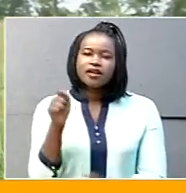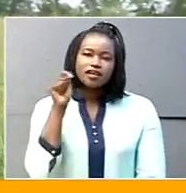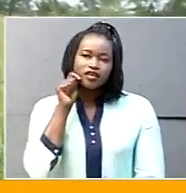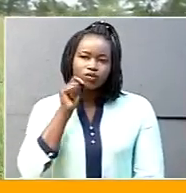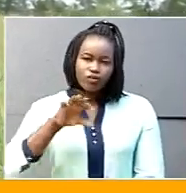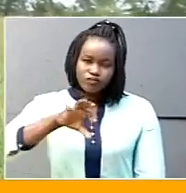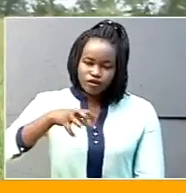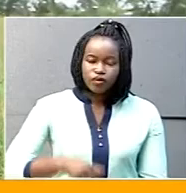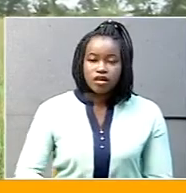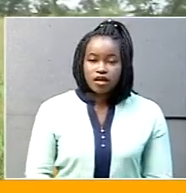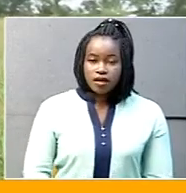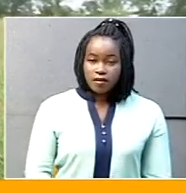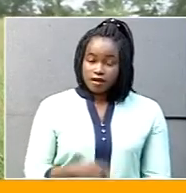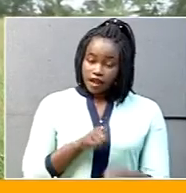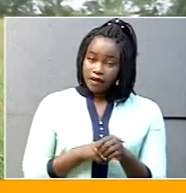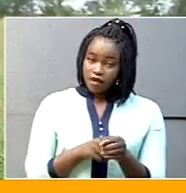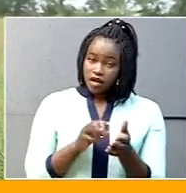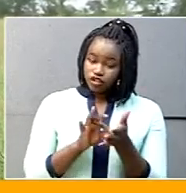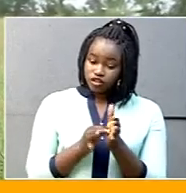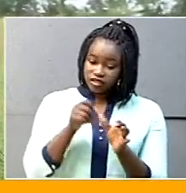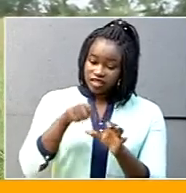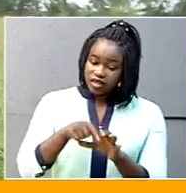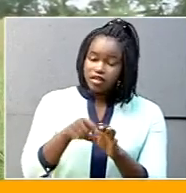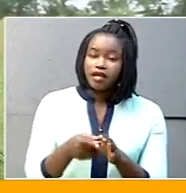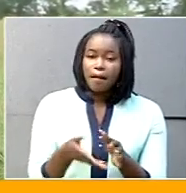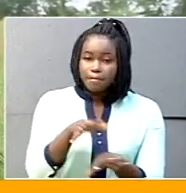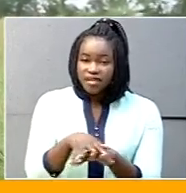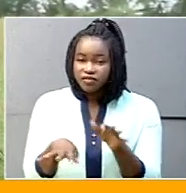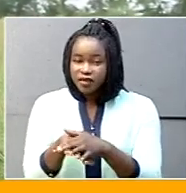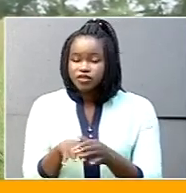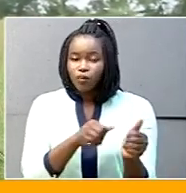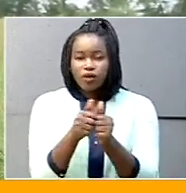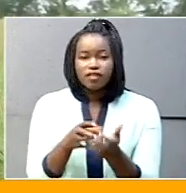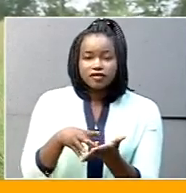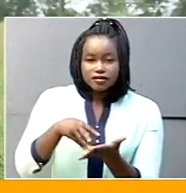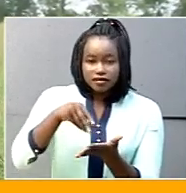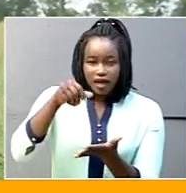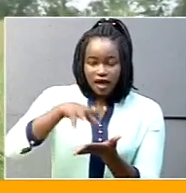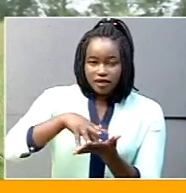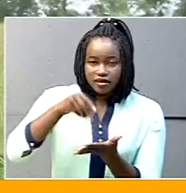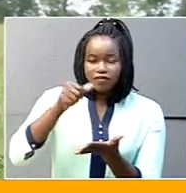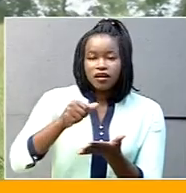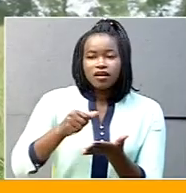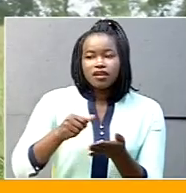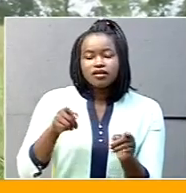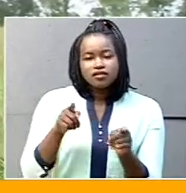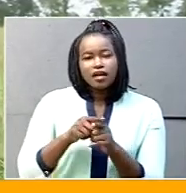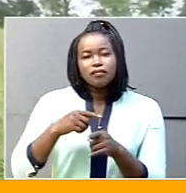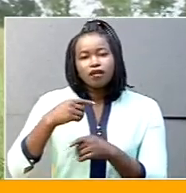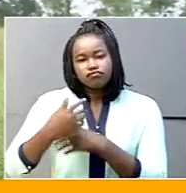seed with fine sand, and then you drill after preparing the